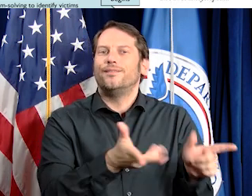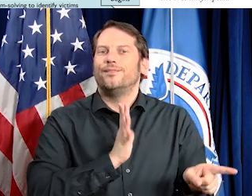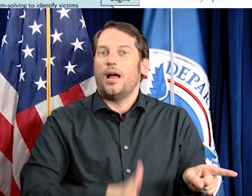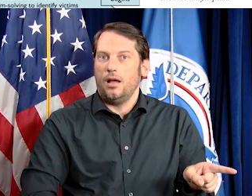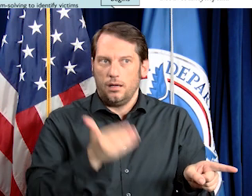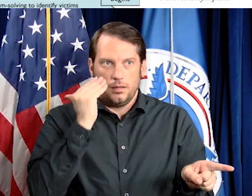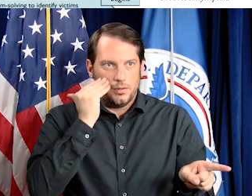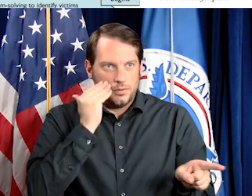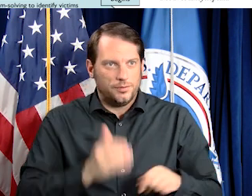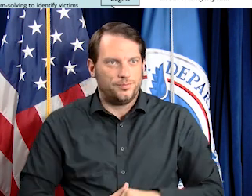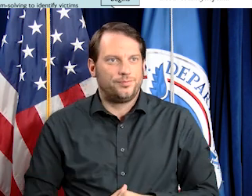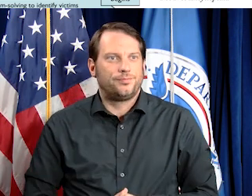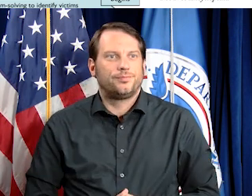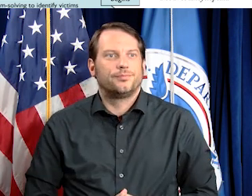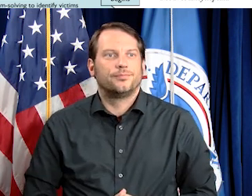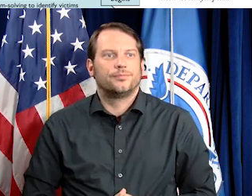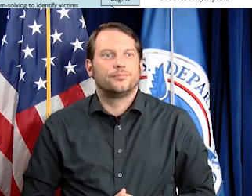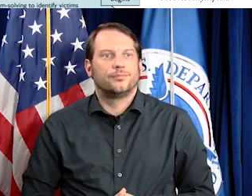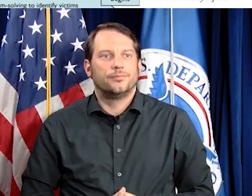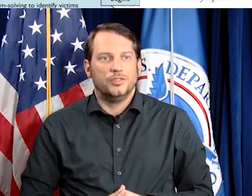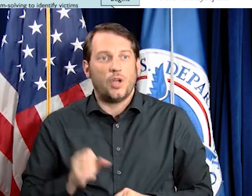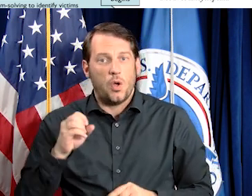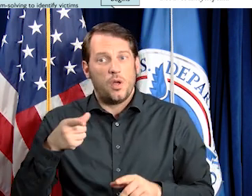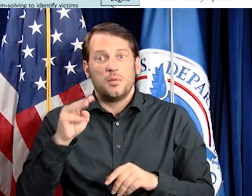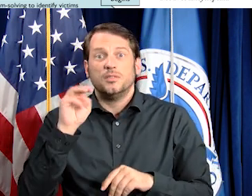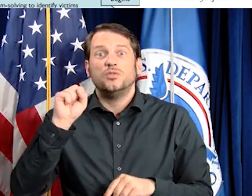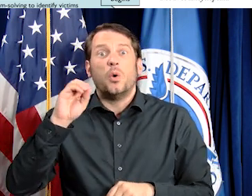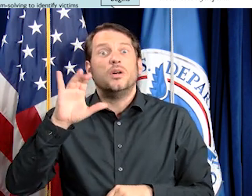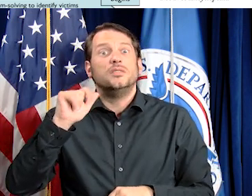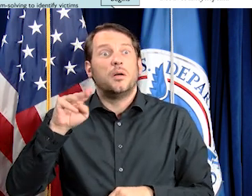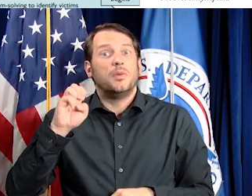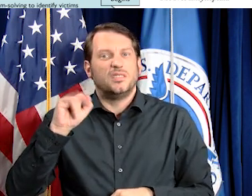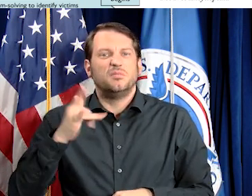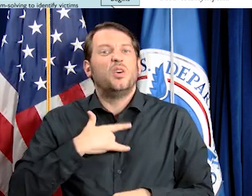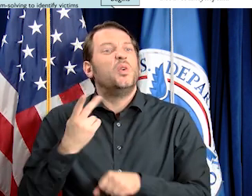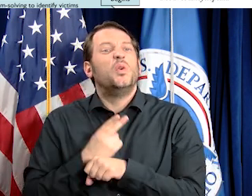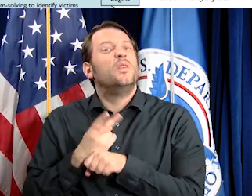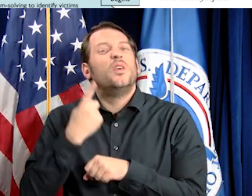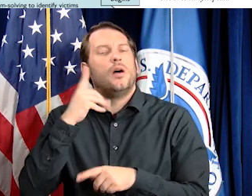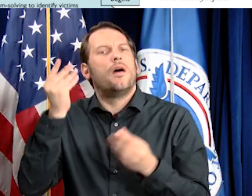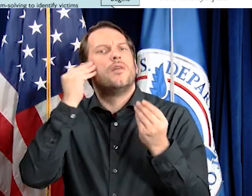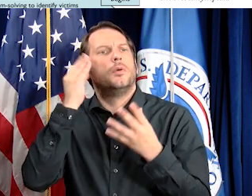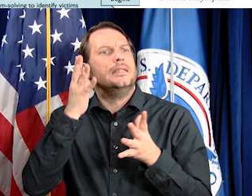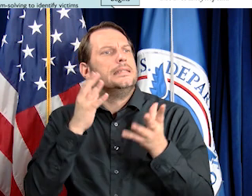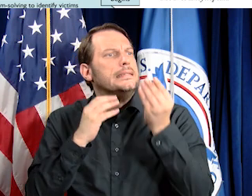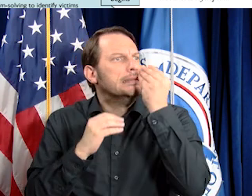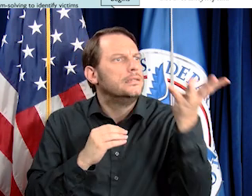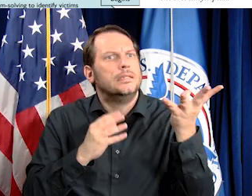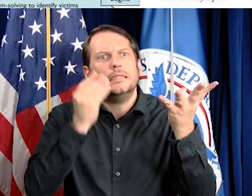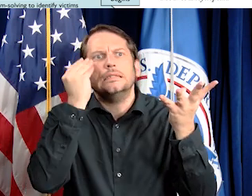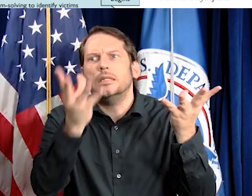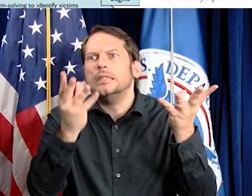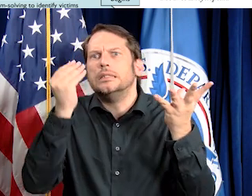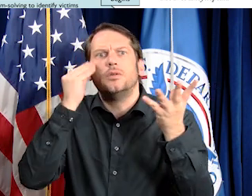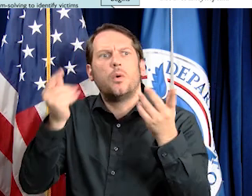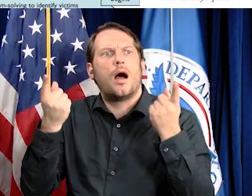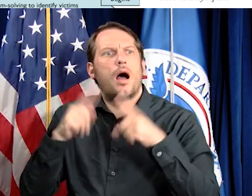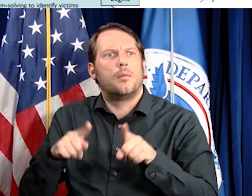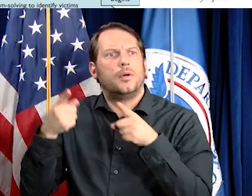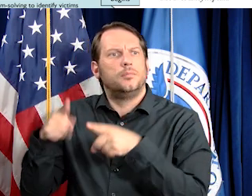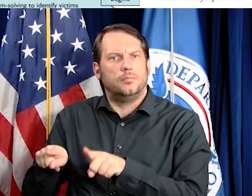Tech shooting article over a short period of time and understanding what's happening and who were those that were directly